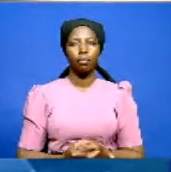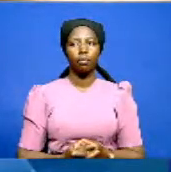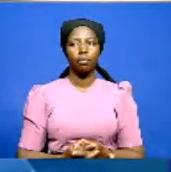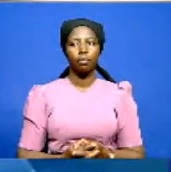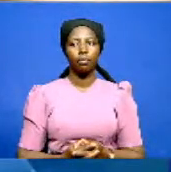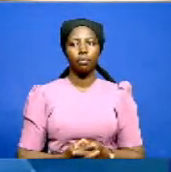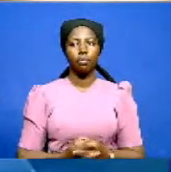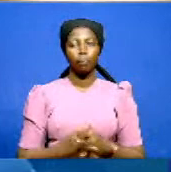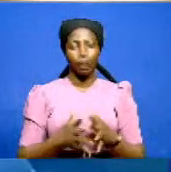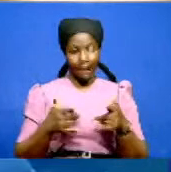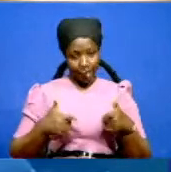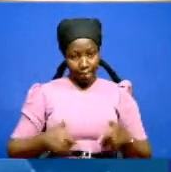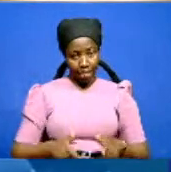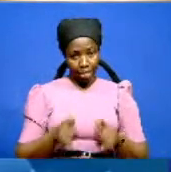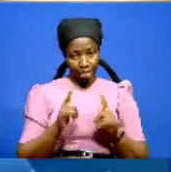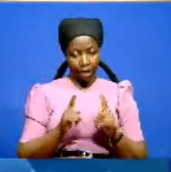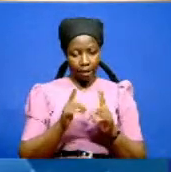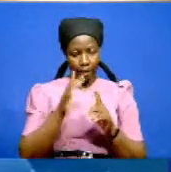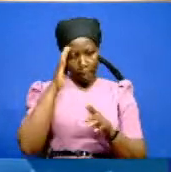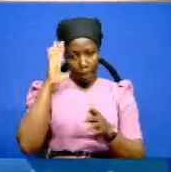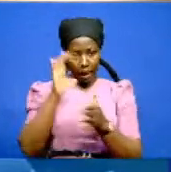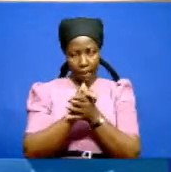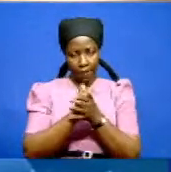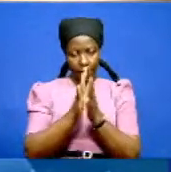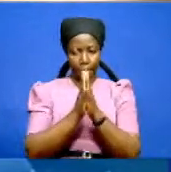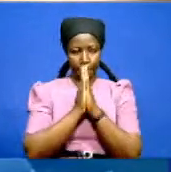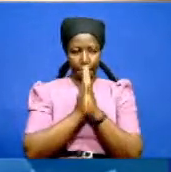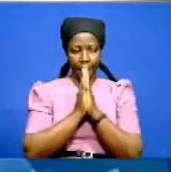Let us believe and pray.